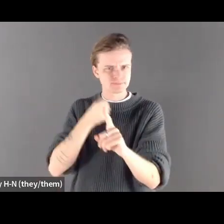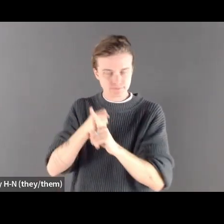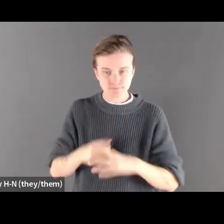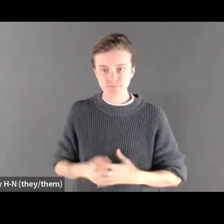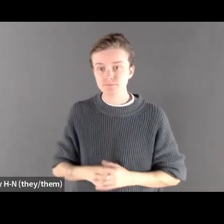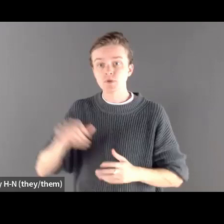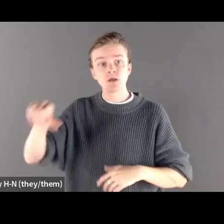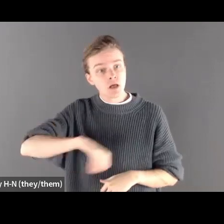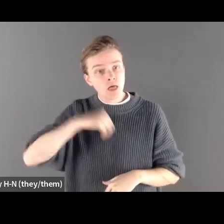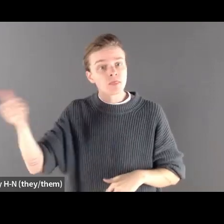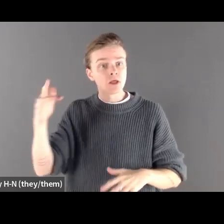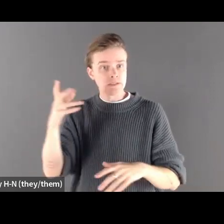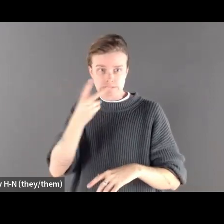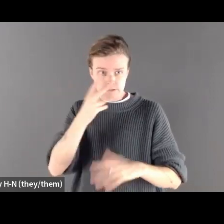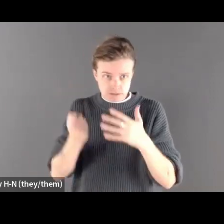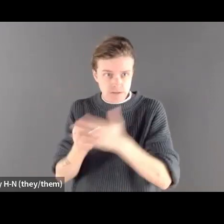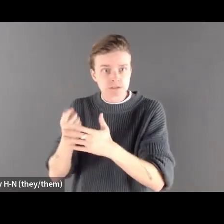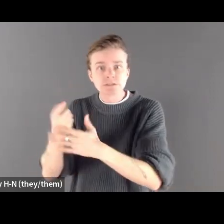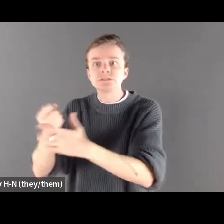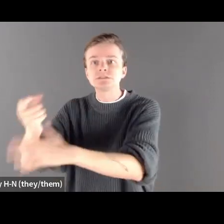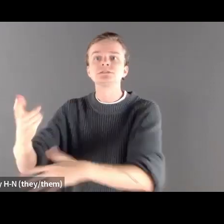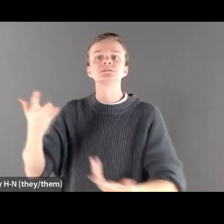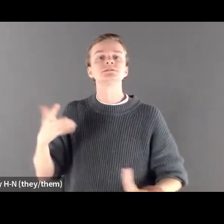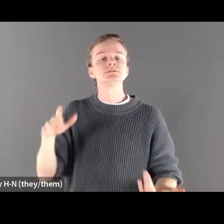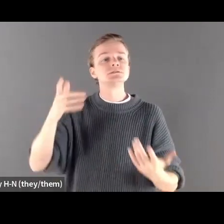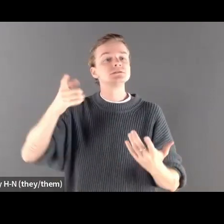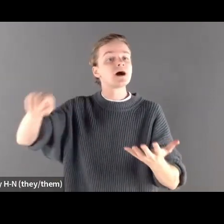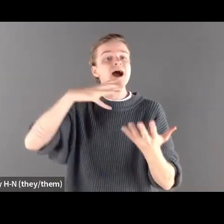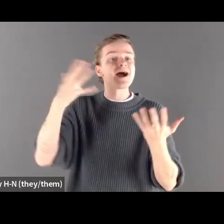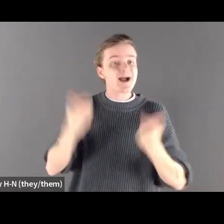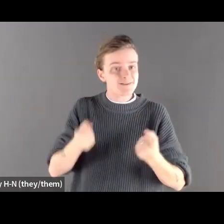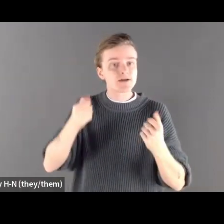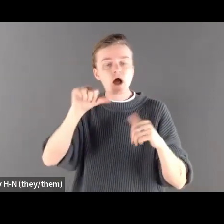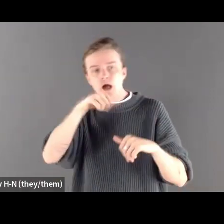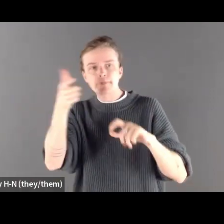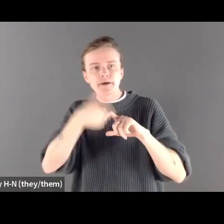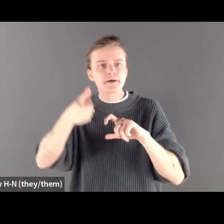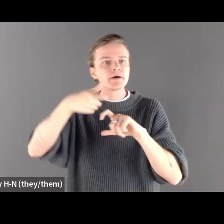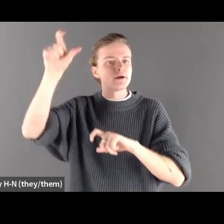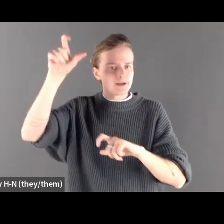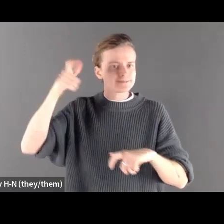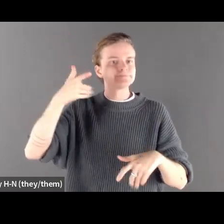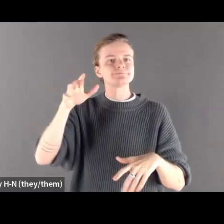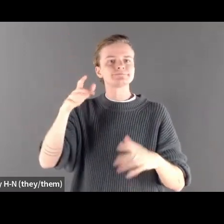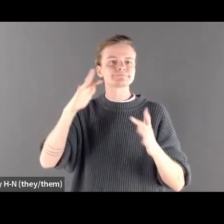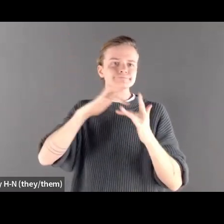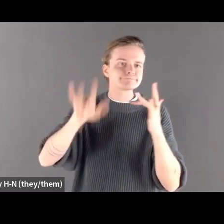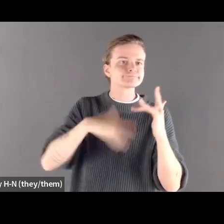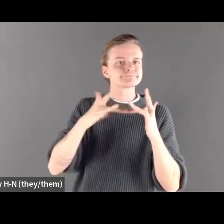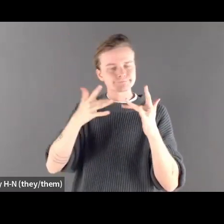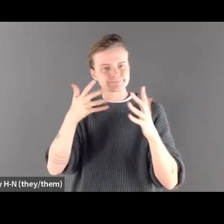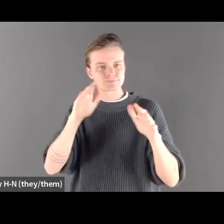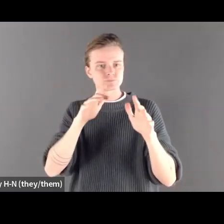is that in addition to traditional cybersecurity challenges like malware, phishing,